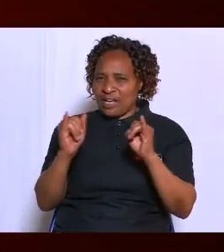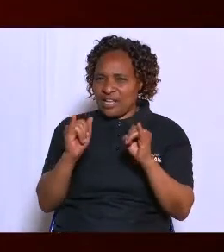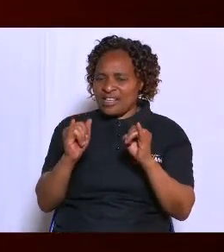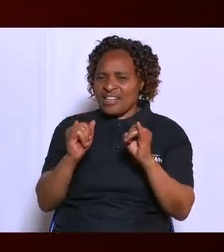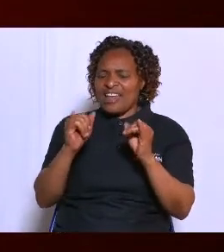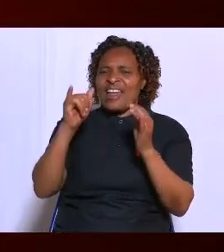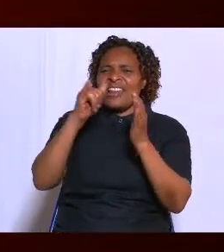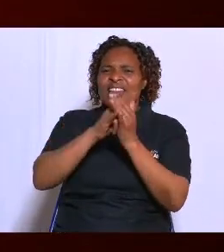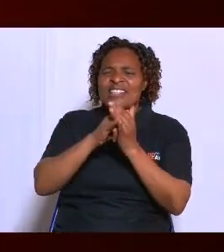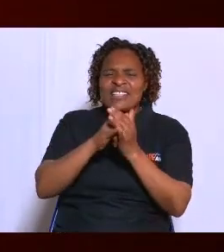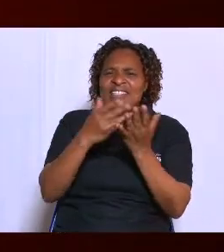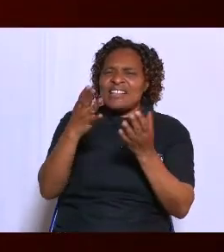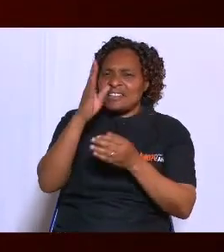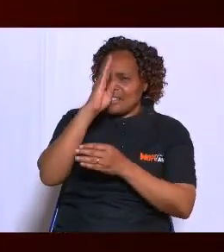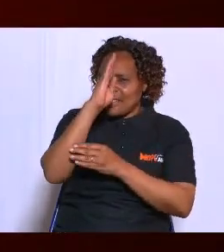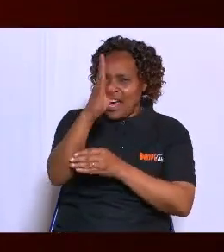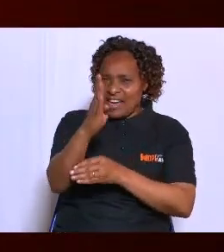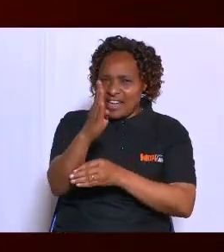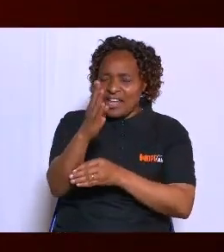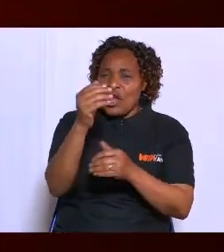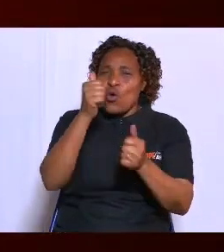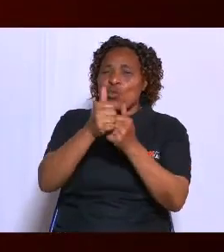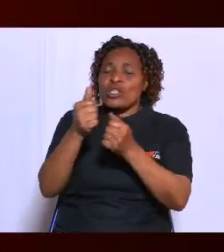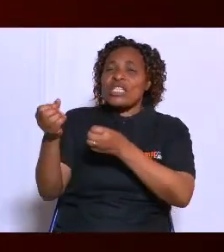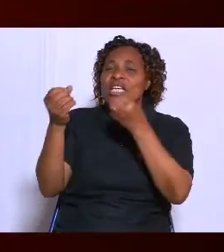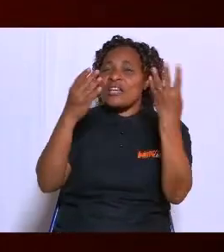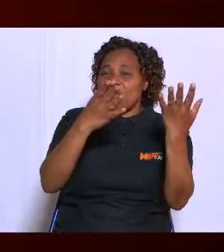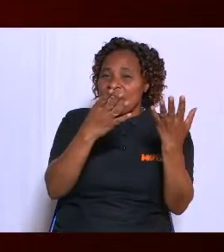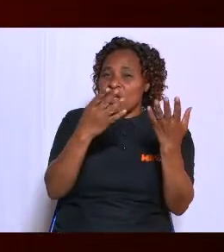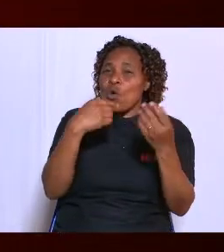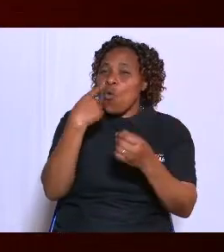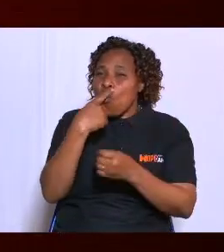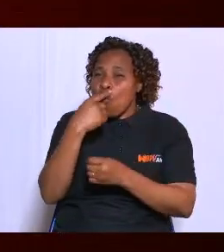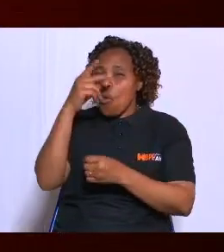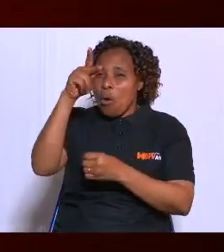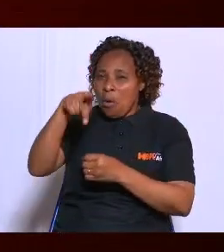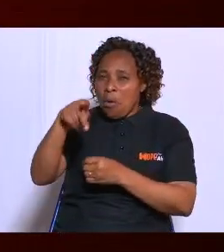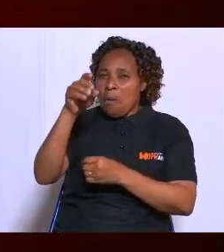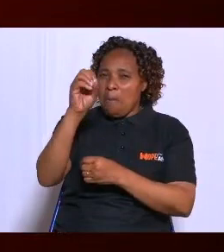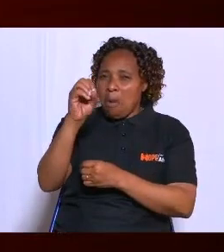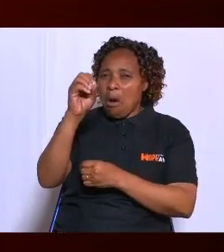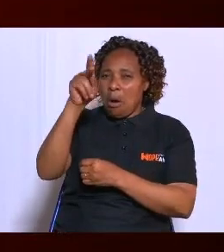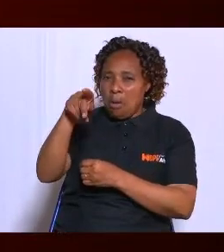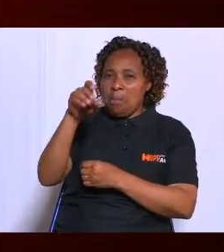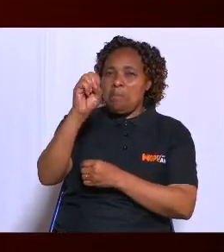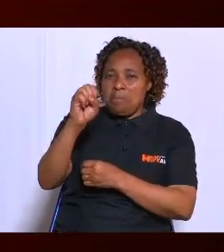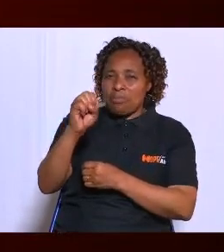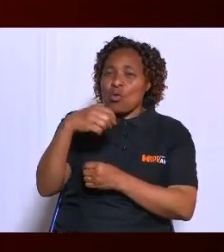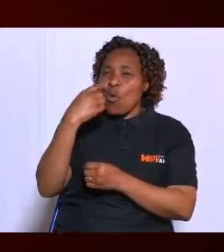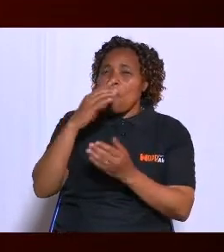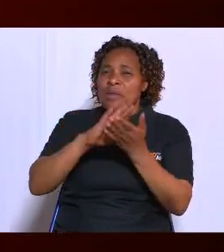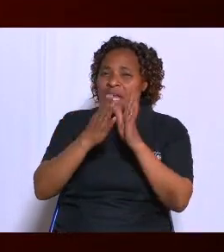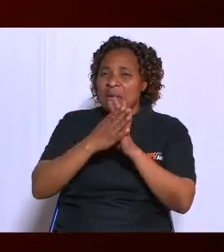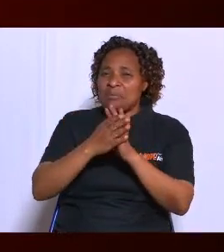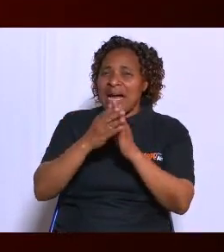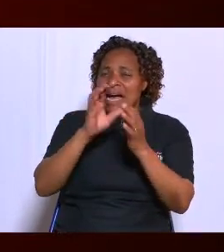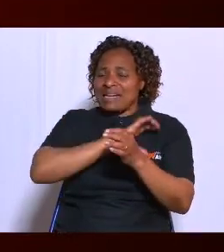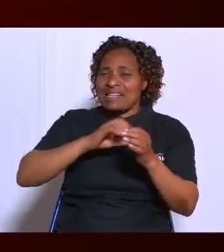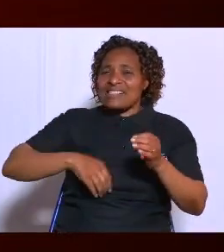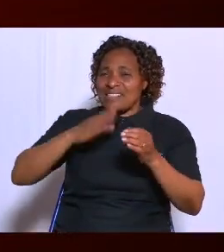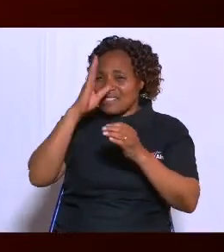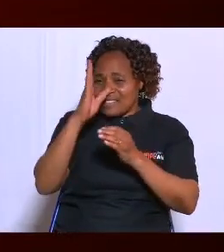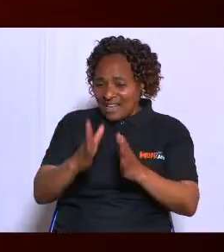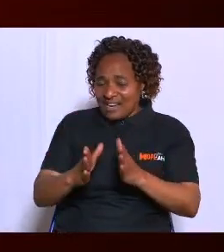thus the Pagan Sunday dedicated to balder that's the Pagan sun god became the Christian Sunday dedicated to Jesus